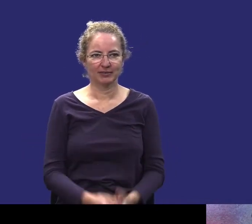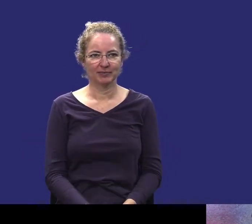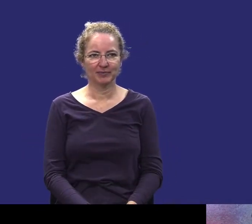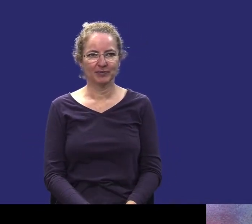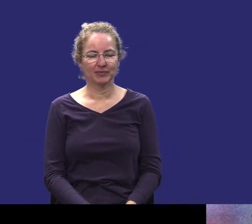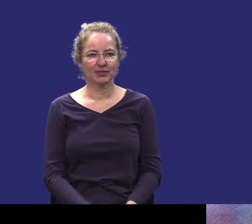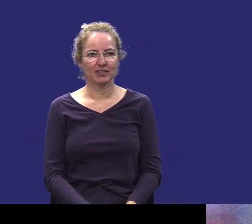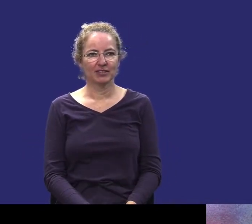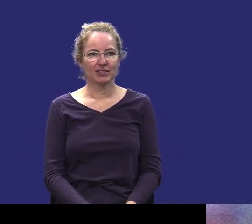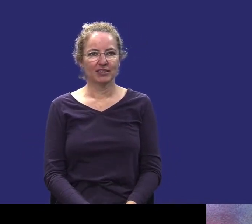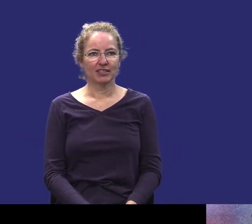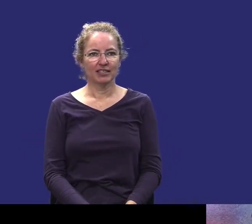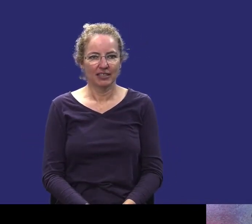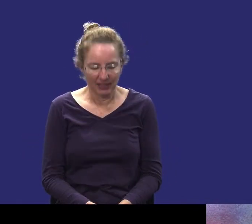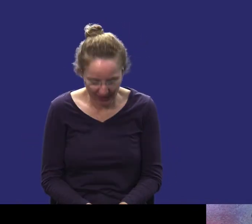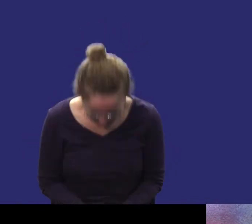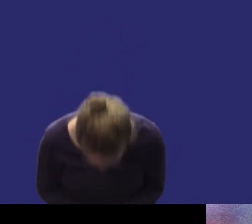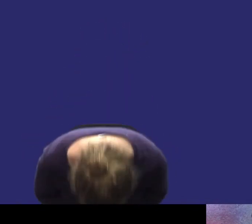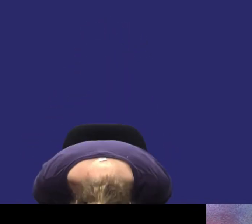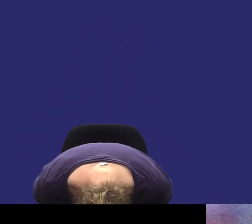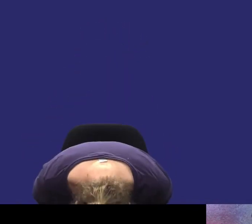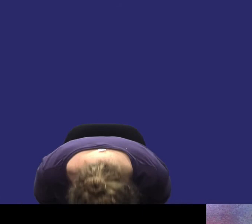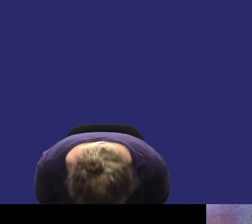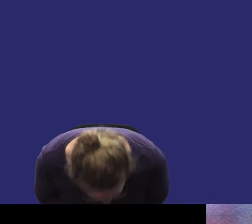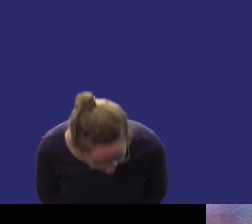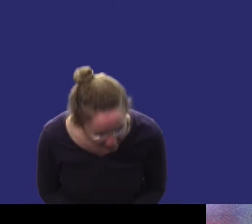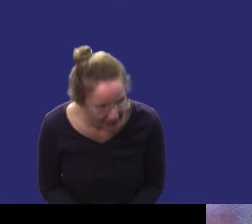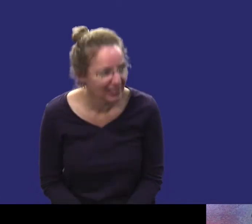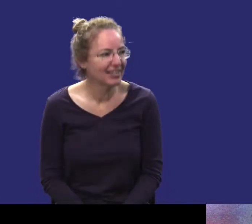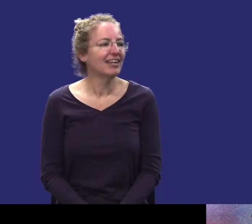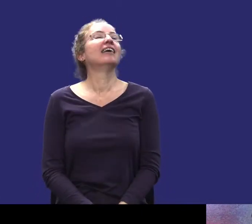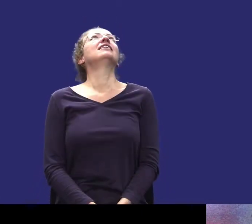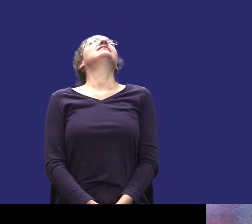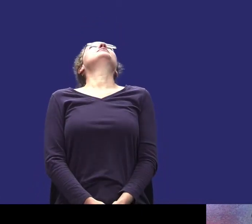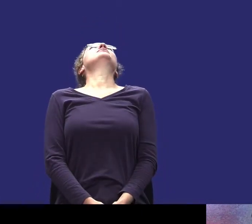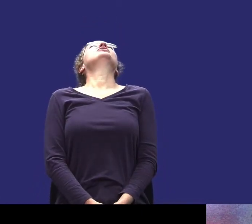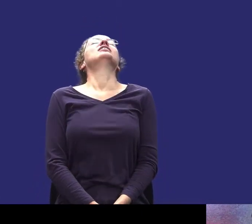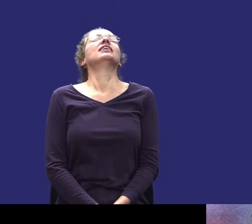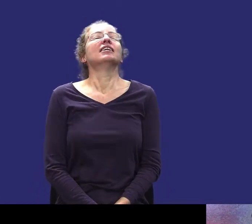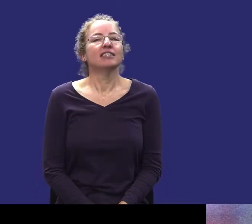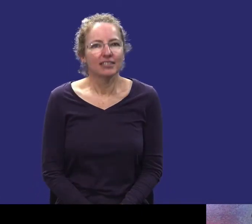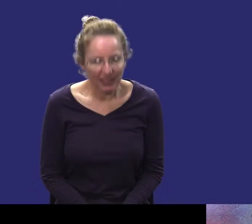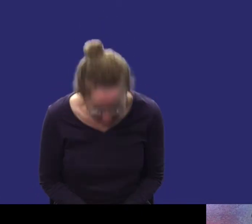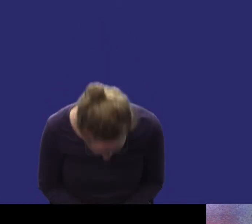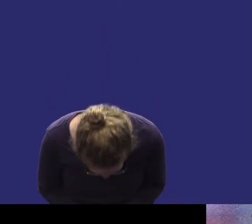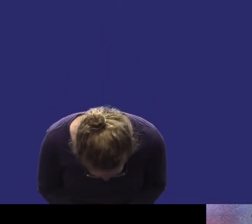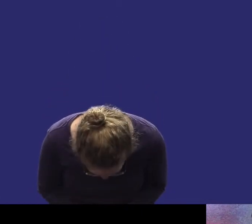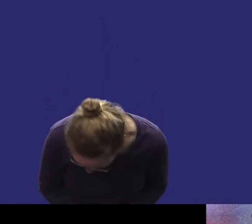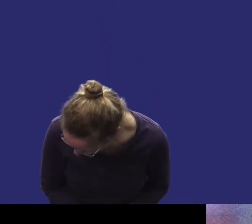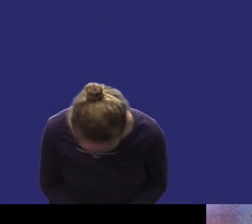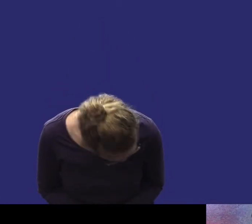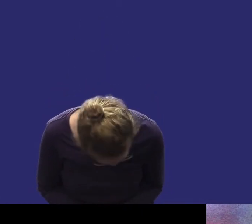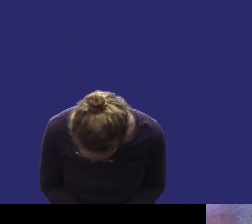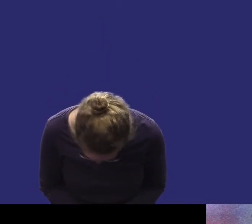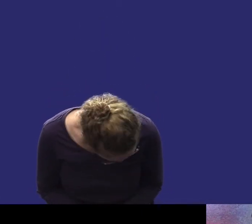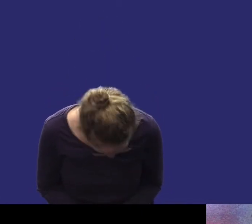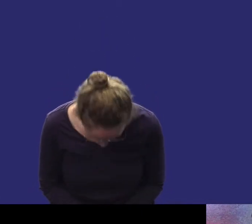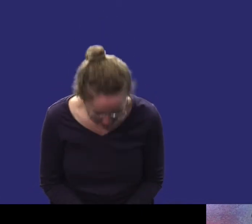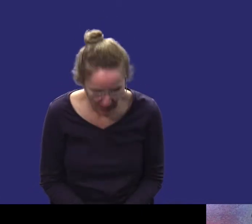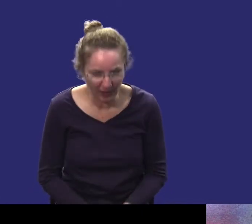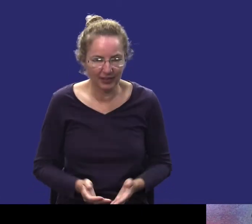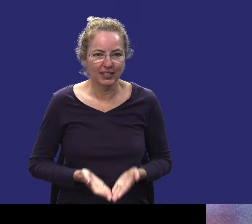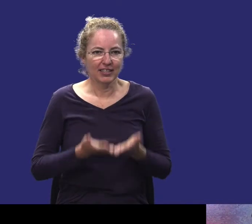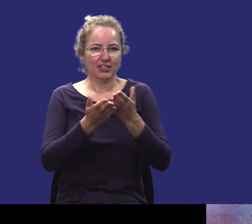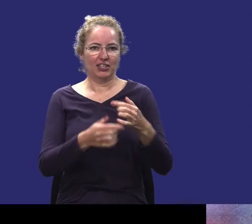about. You put your head in, you put your head out, you put your head in, you shake it